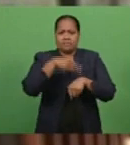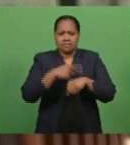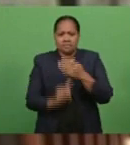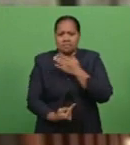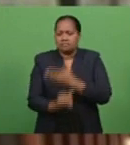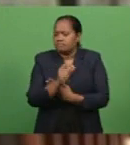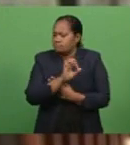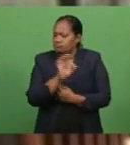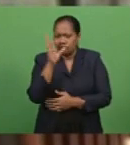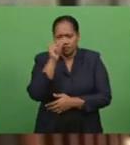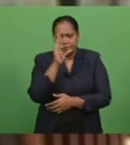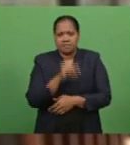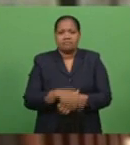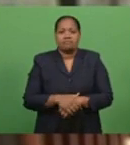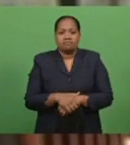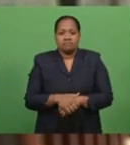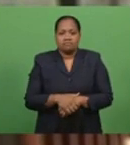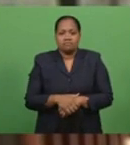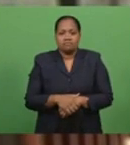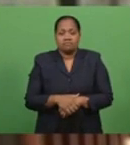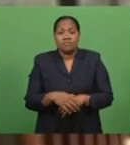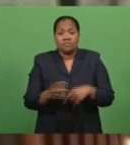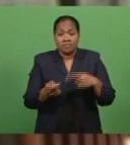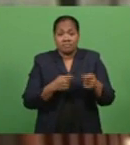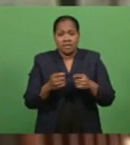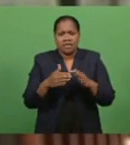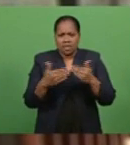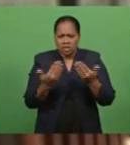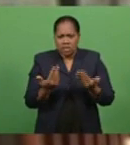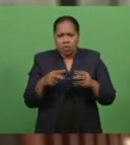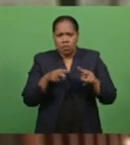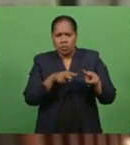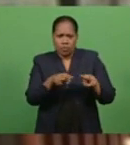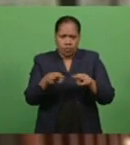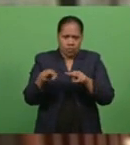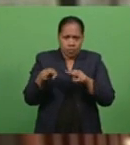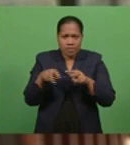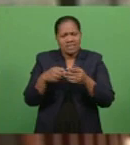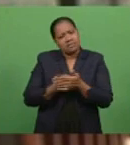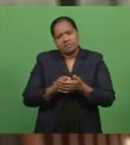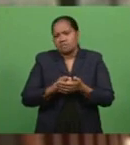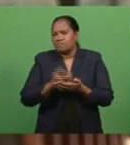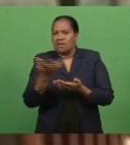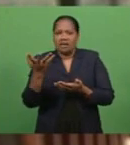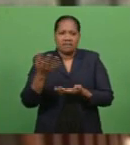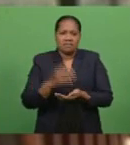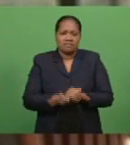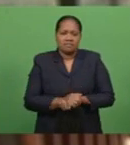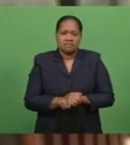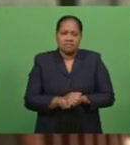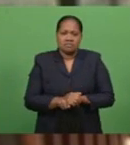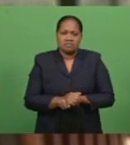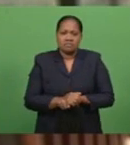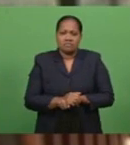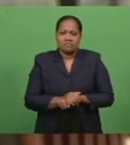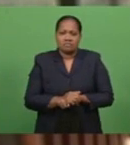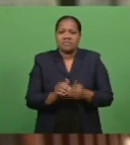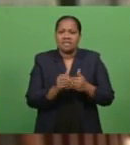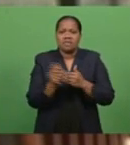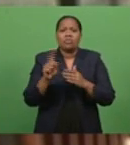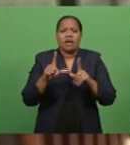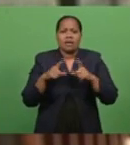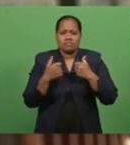Global equity markets slid and bond prices rose as traders dumped the expiring crude futures for May, leading the contract to